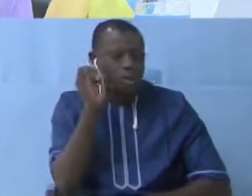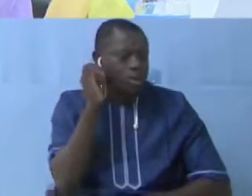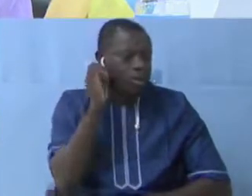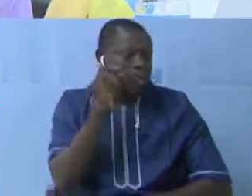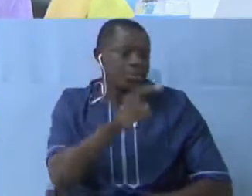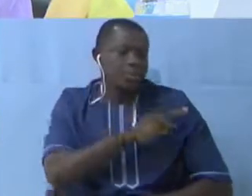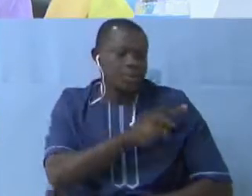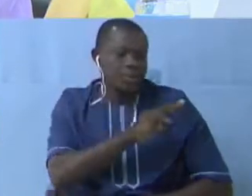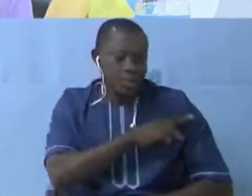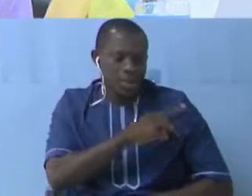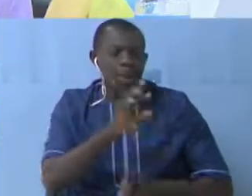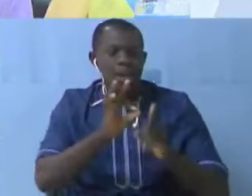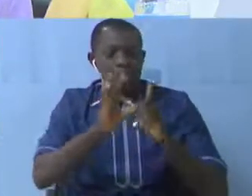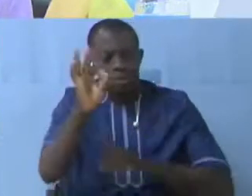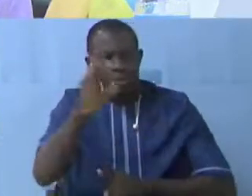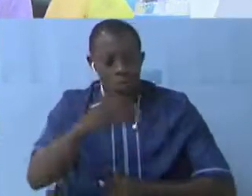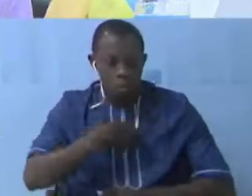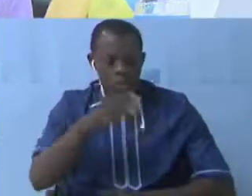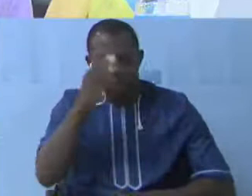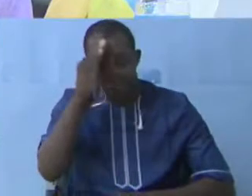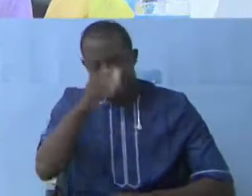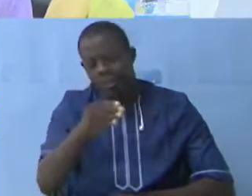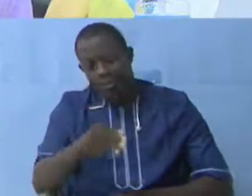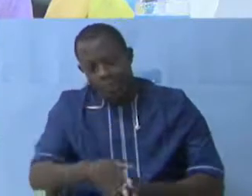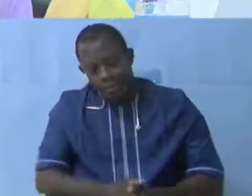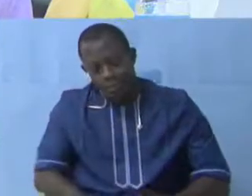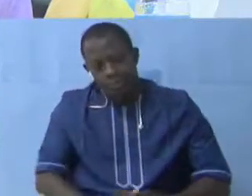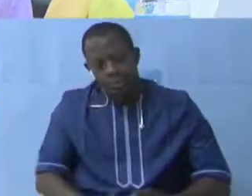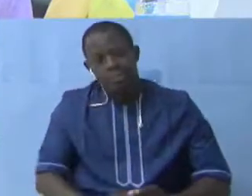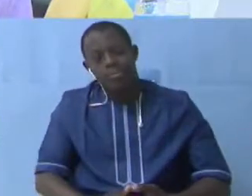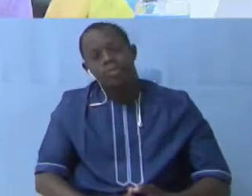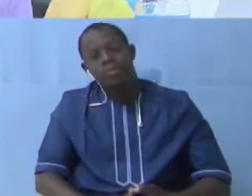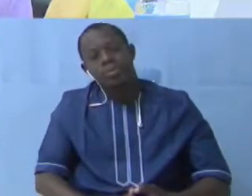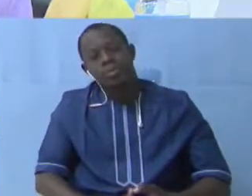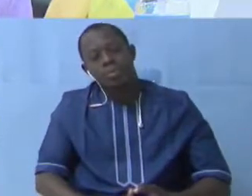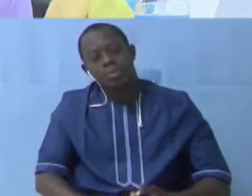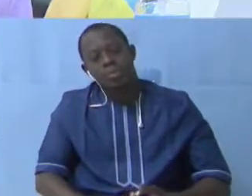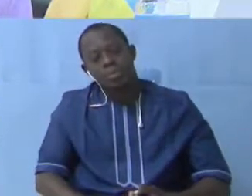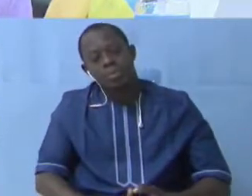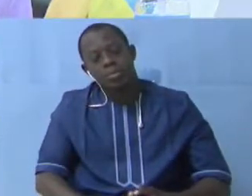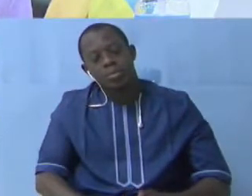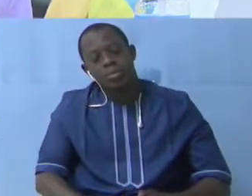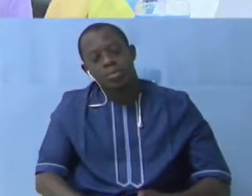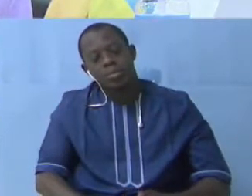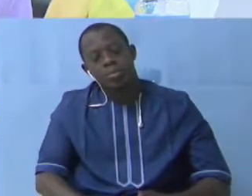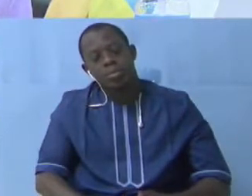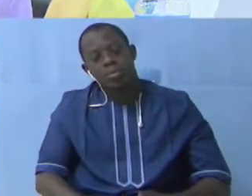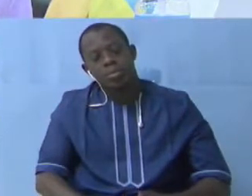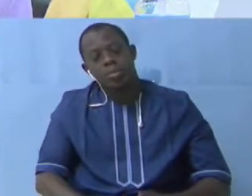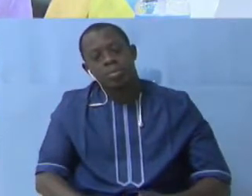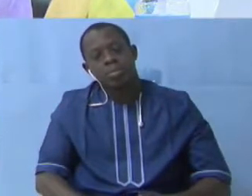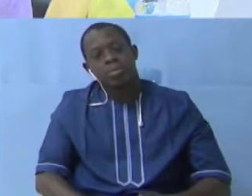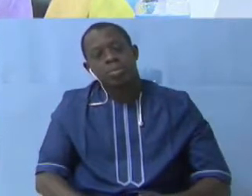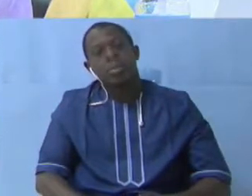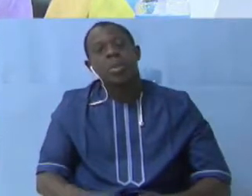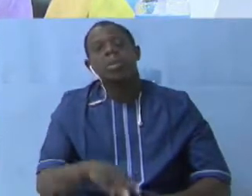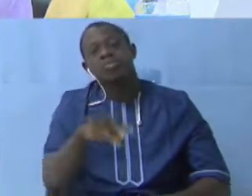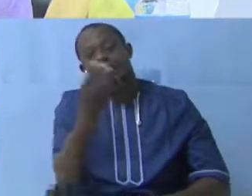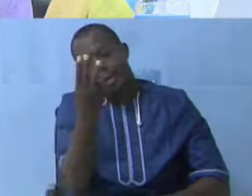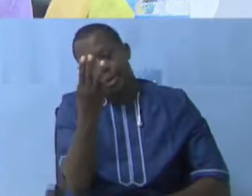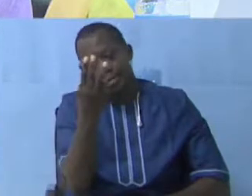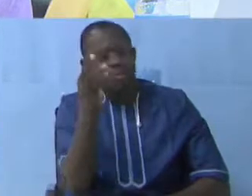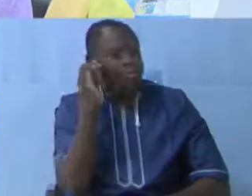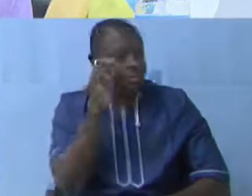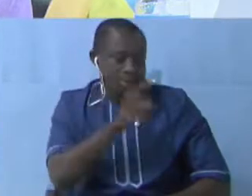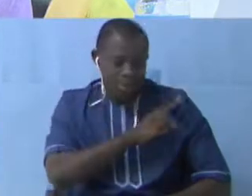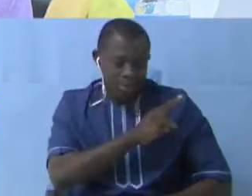bëgg naa gërëm nag ñaari sisters ñoo xam ne. Three in fact. ñett sax